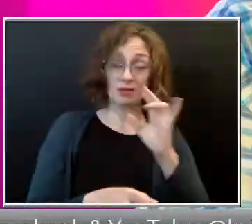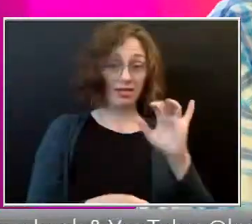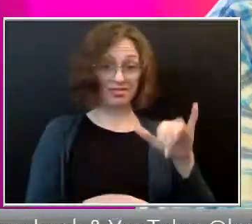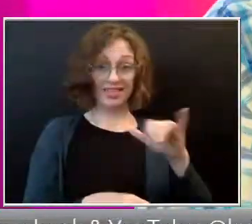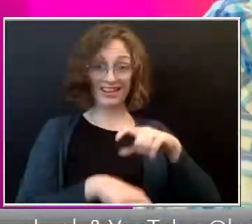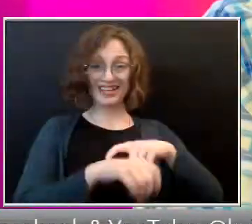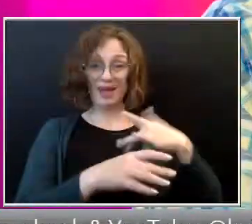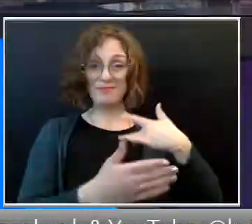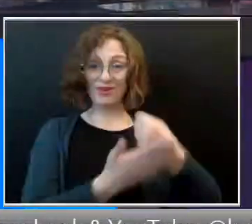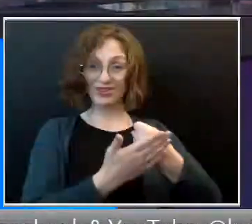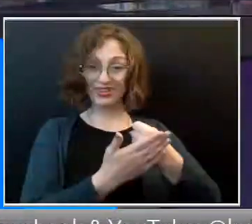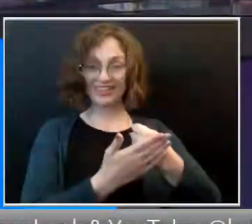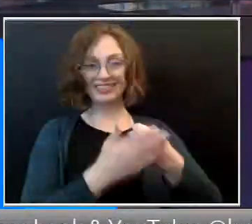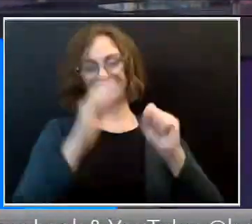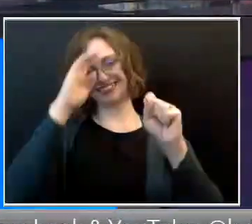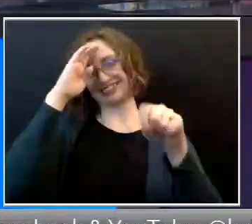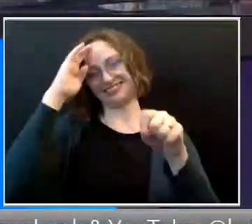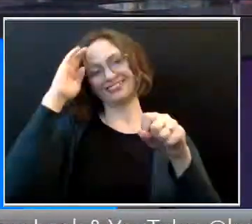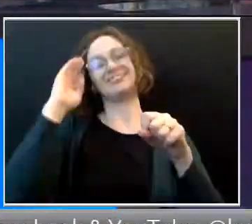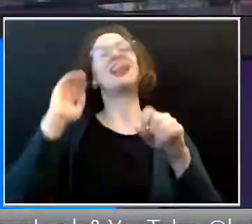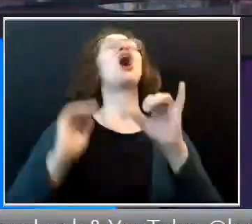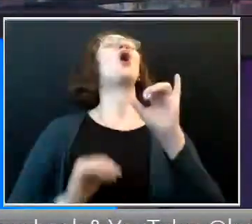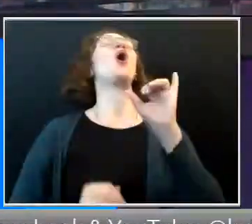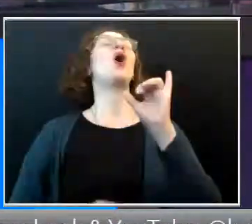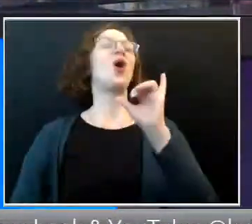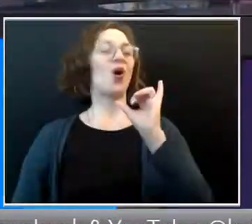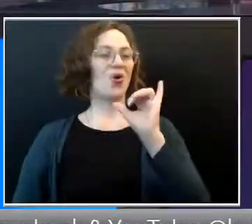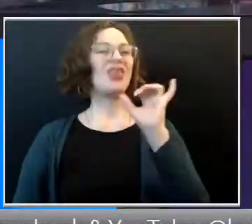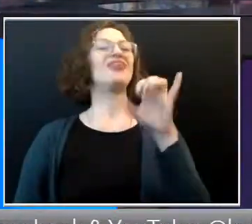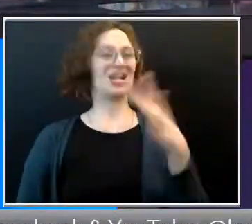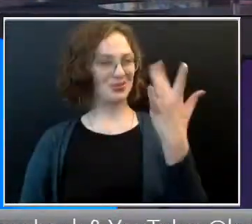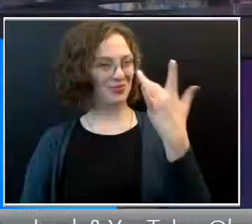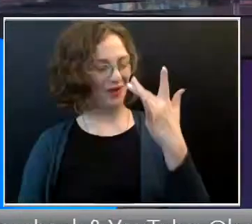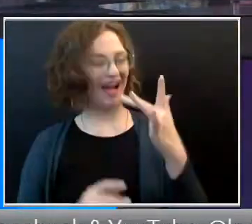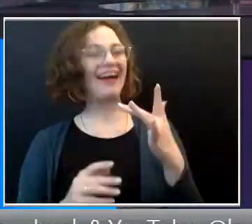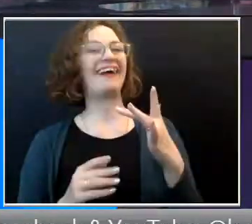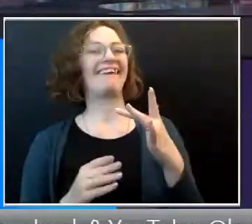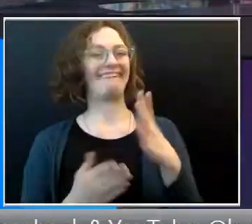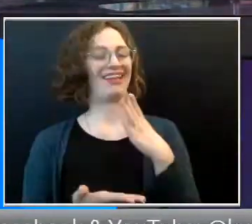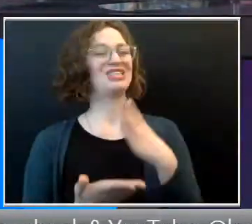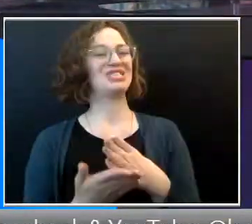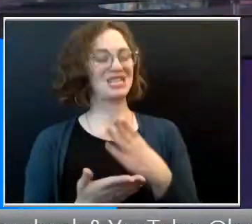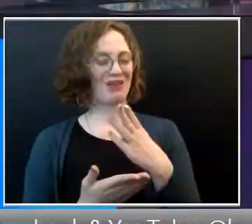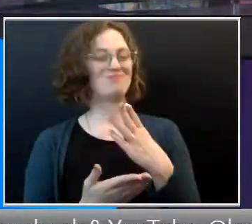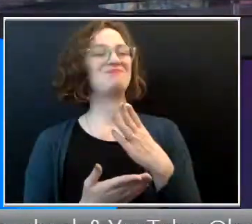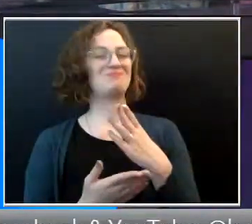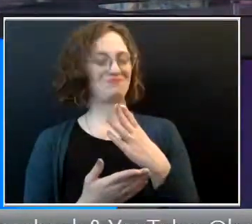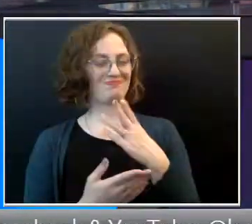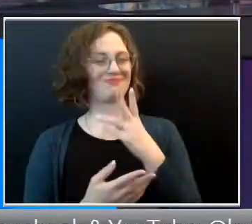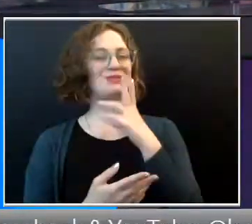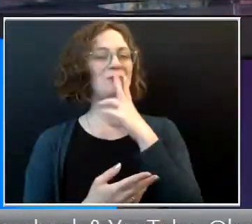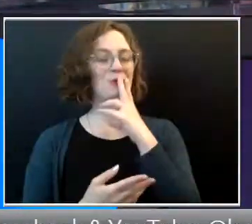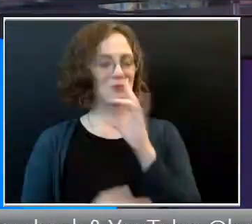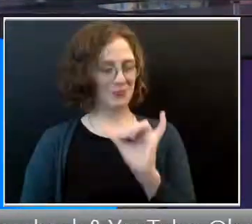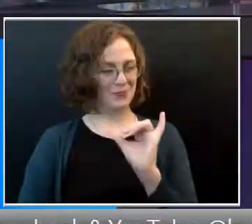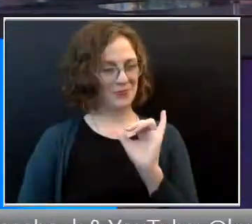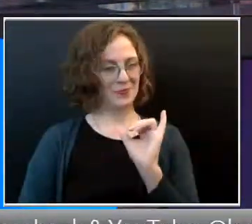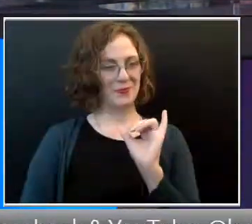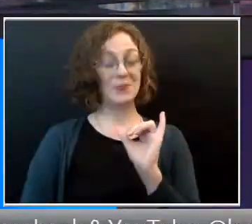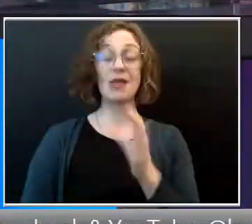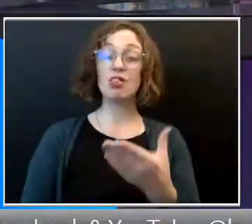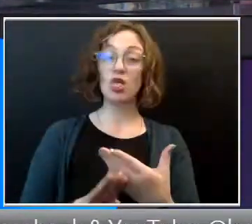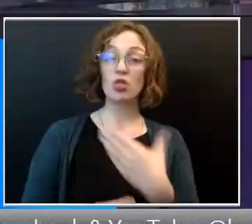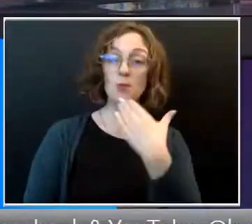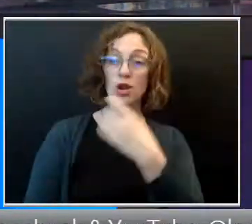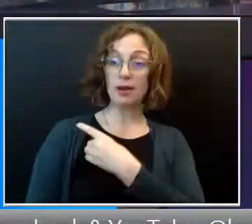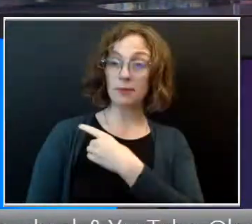your heart attack. So Yeah. that's what kicked you into that. Yeah. I'm going to quit. Yes. And then the pre-diabetes, is that controlled